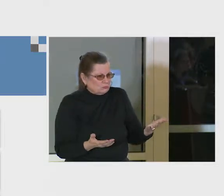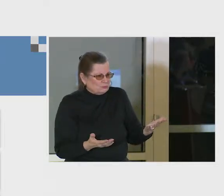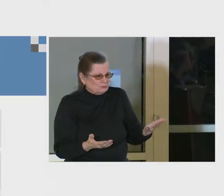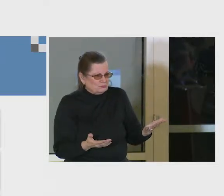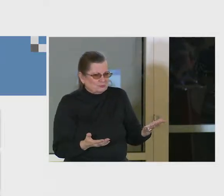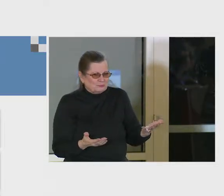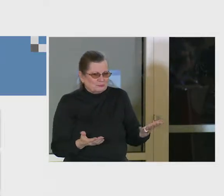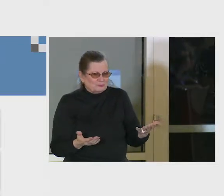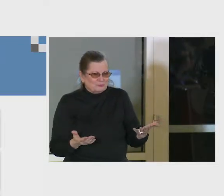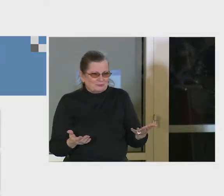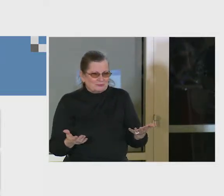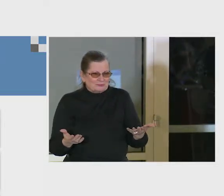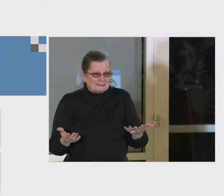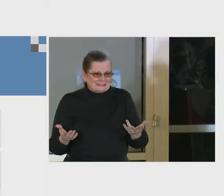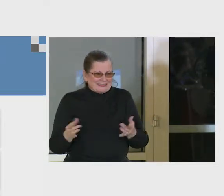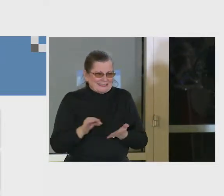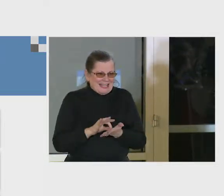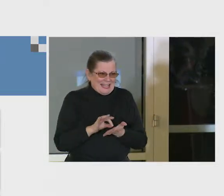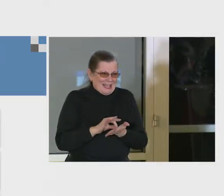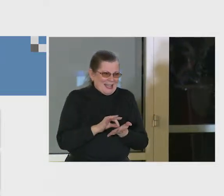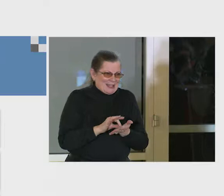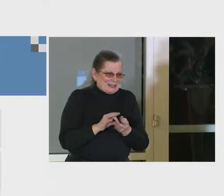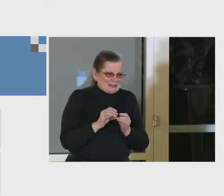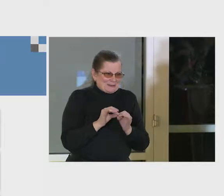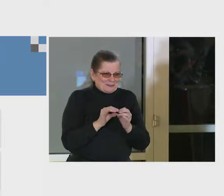Just a few more seconds on this one.